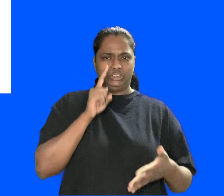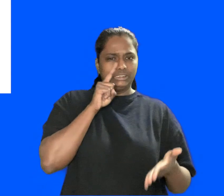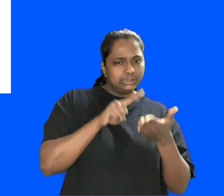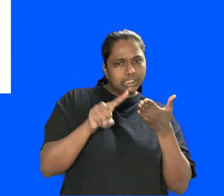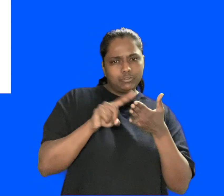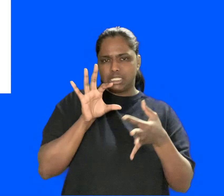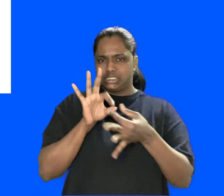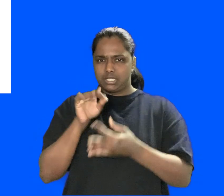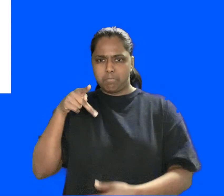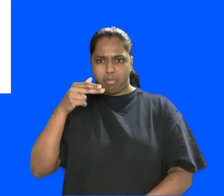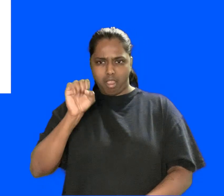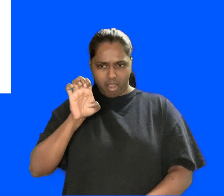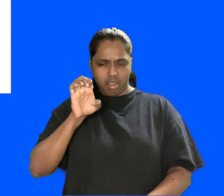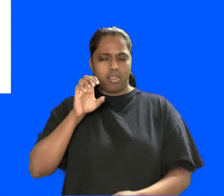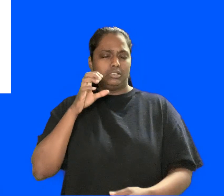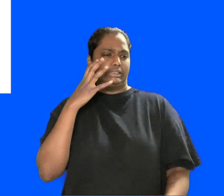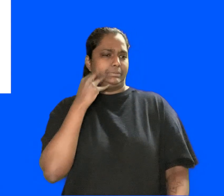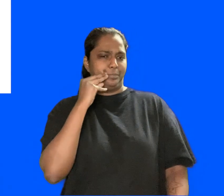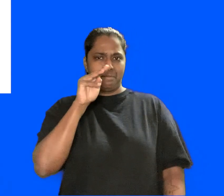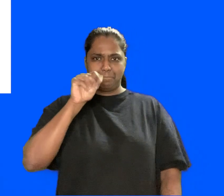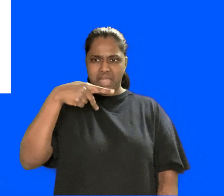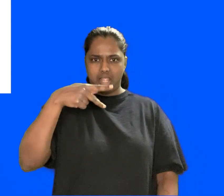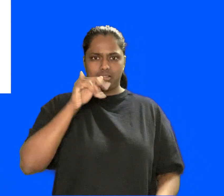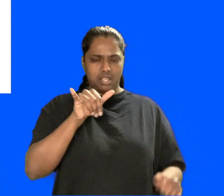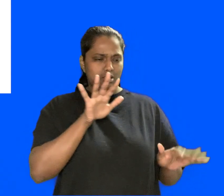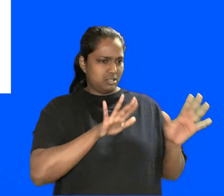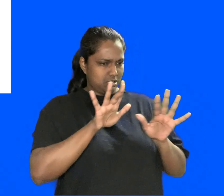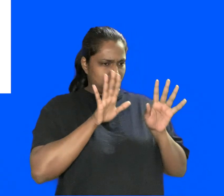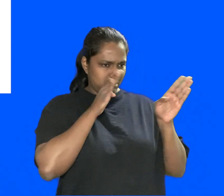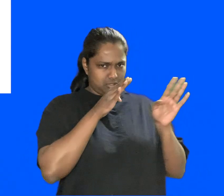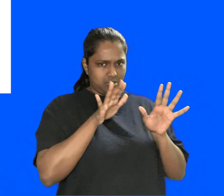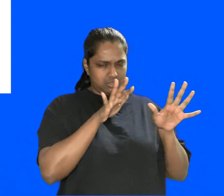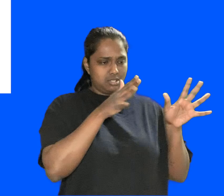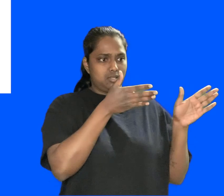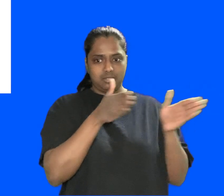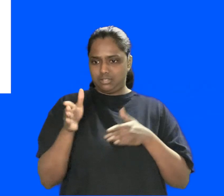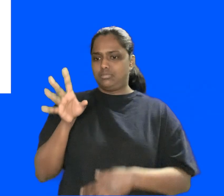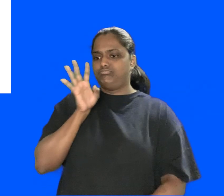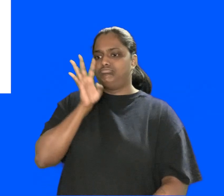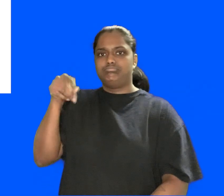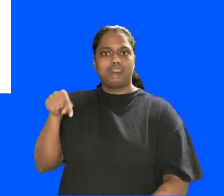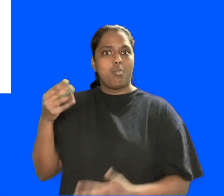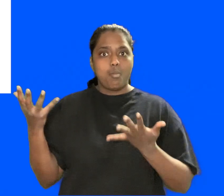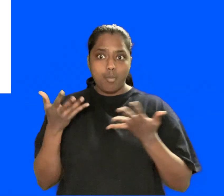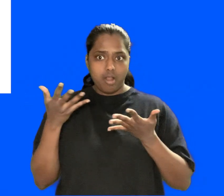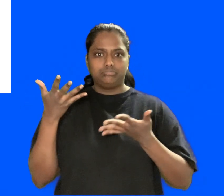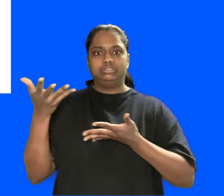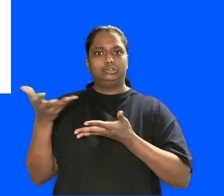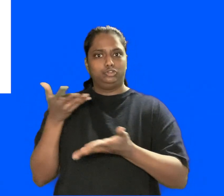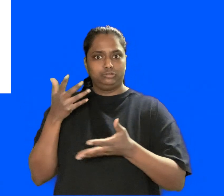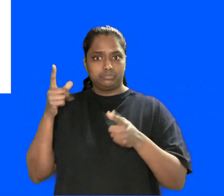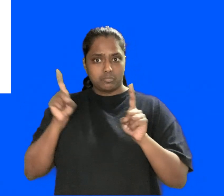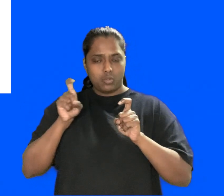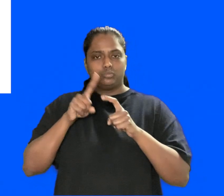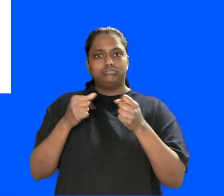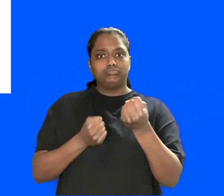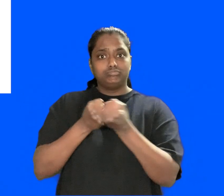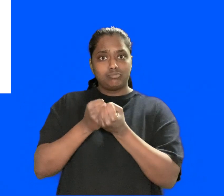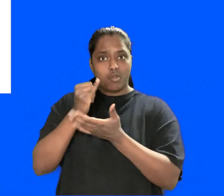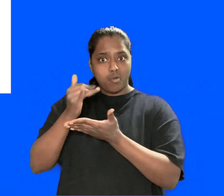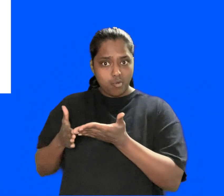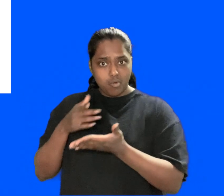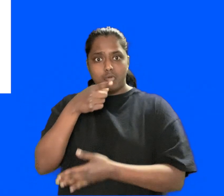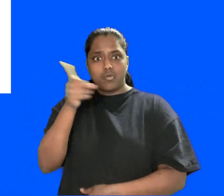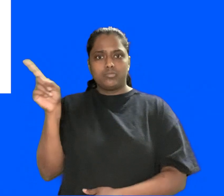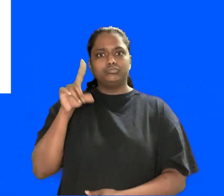that you've seen that would support the artists in finding and reaching out to other artists in the community. And we thought about what information would